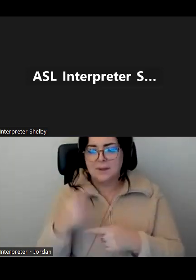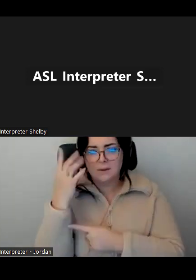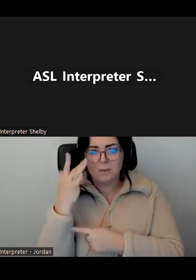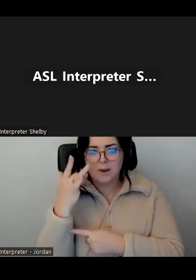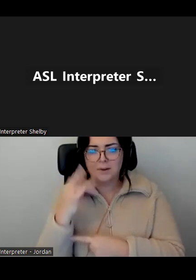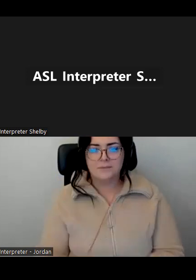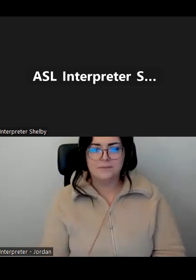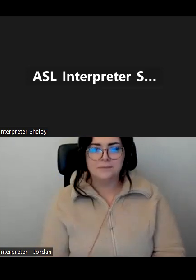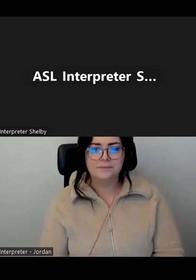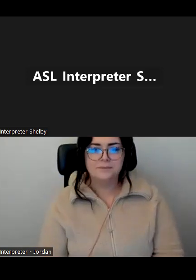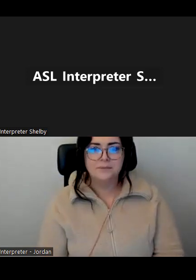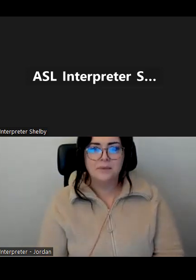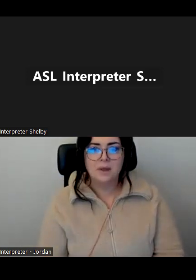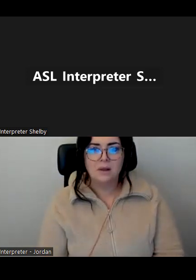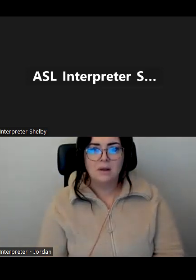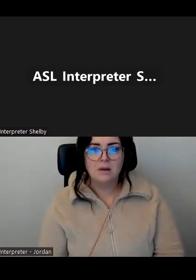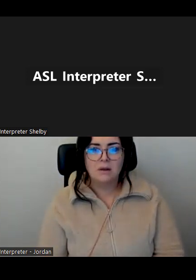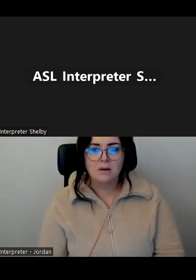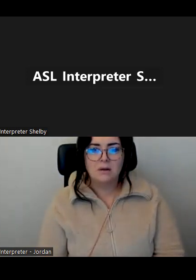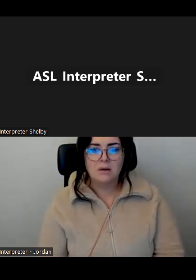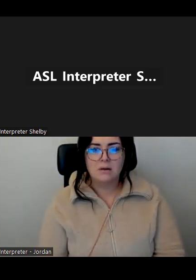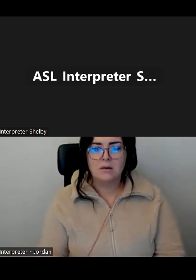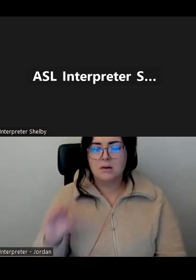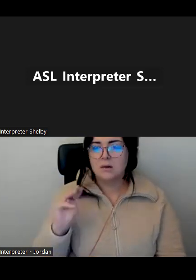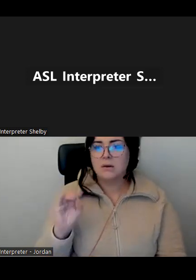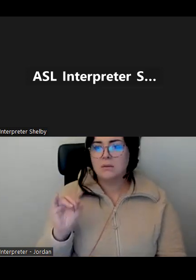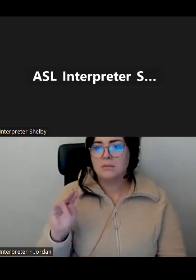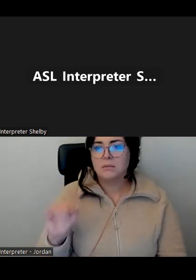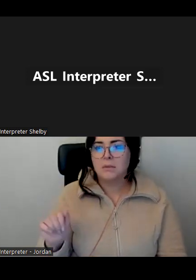I have a question. Yes, go ahead, please.